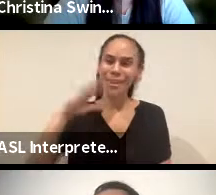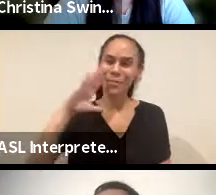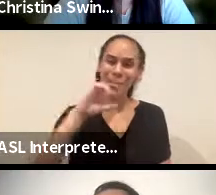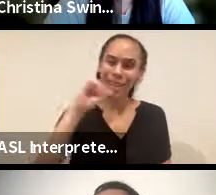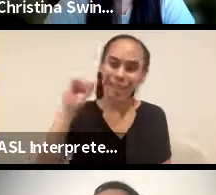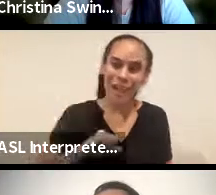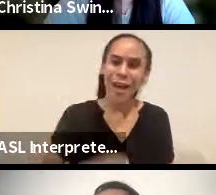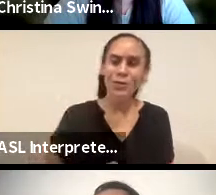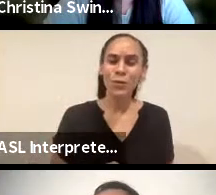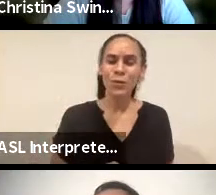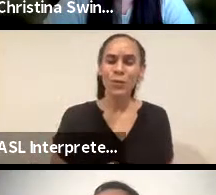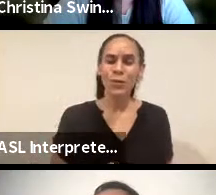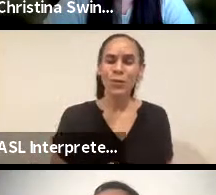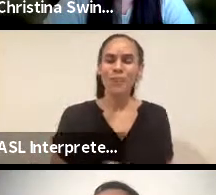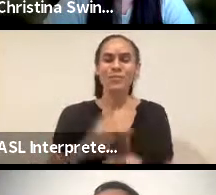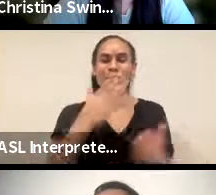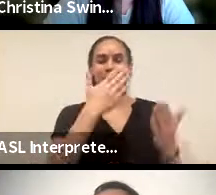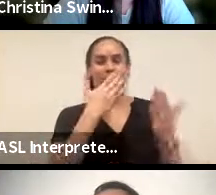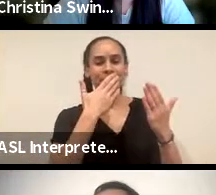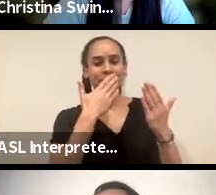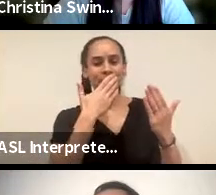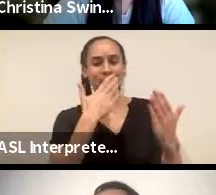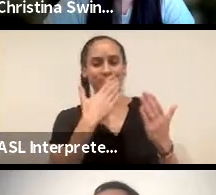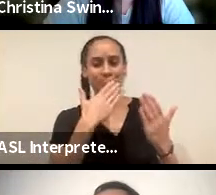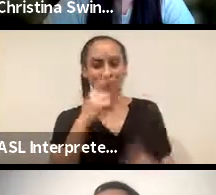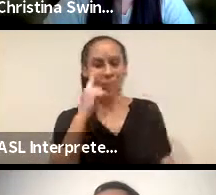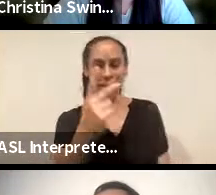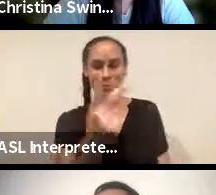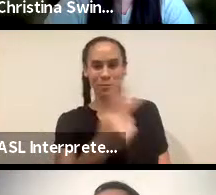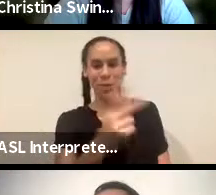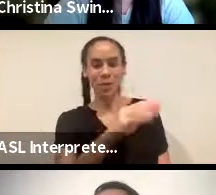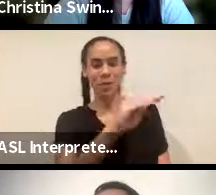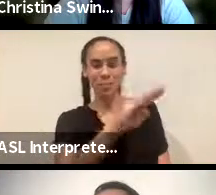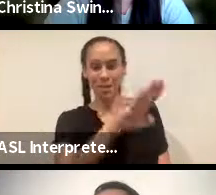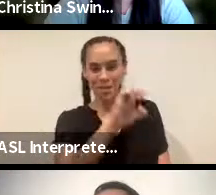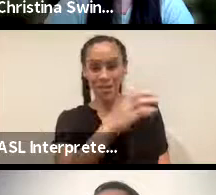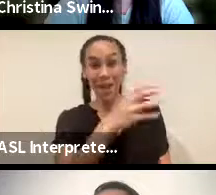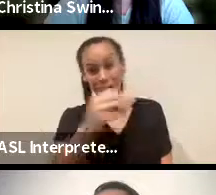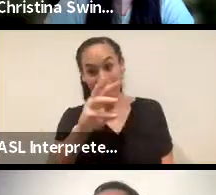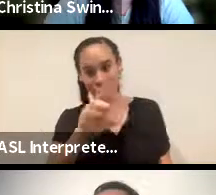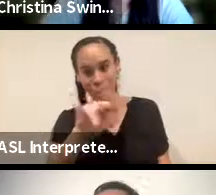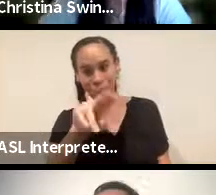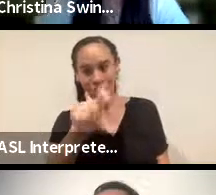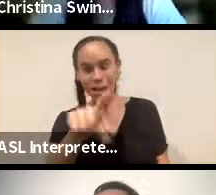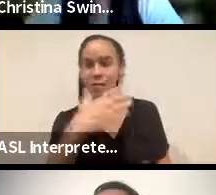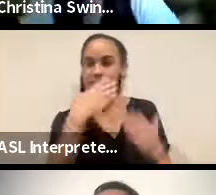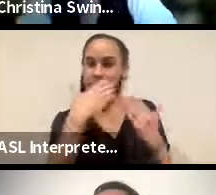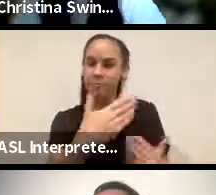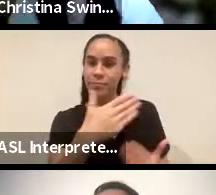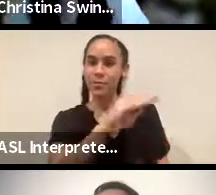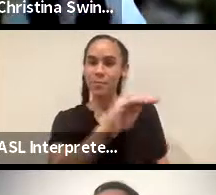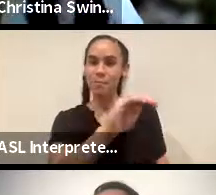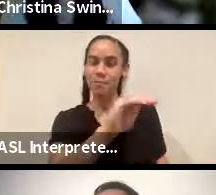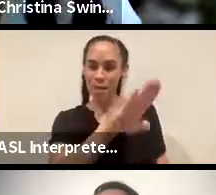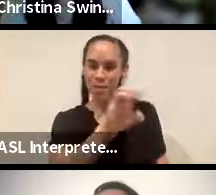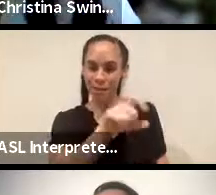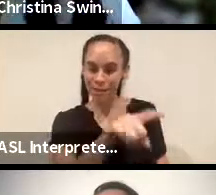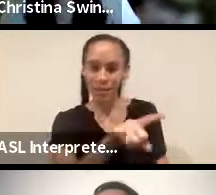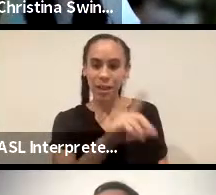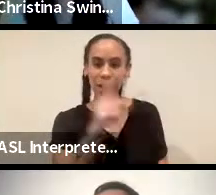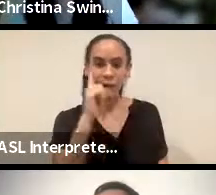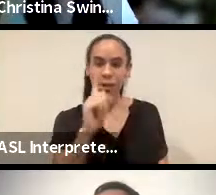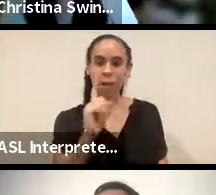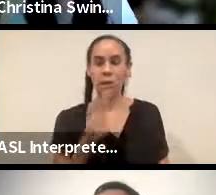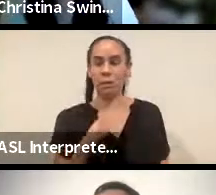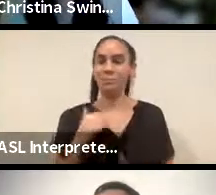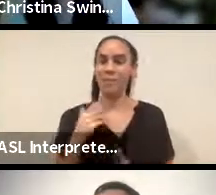Just say thank you so much to Melinda and to Wayne as well. But thank you, Melinda, for all the time. Oh, my dog